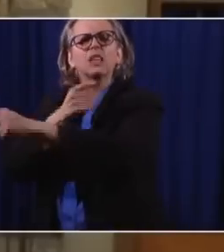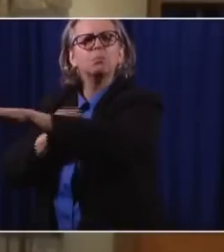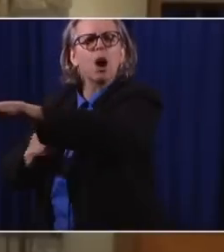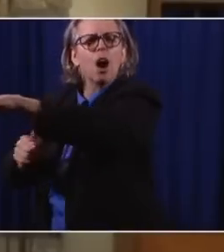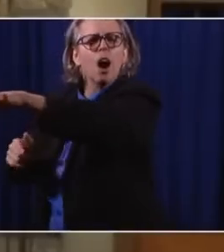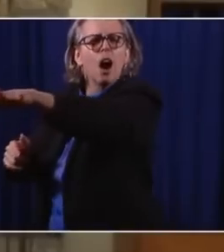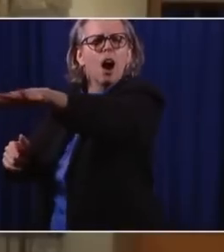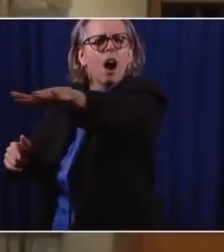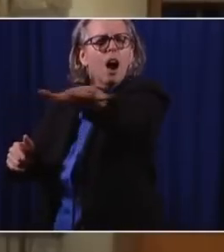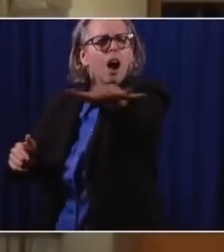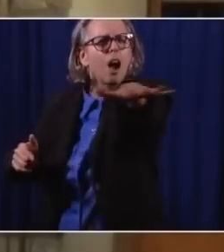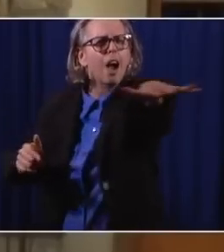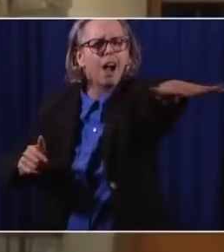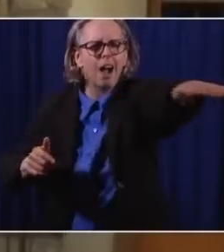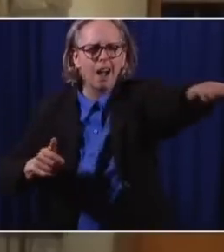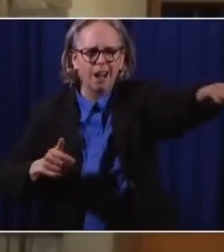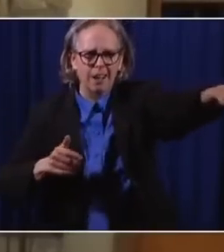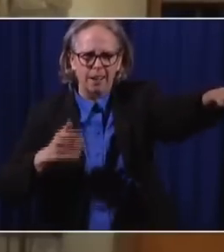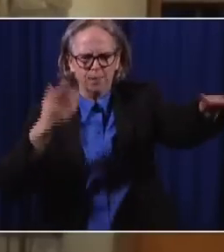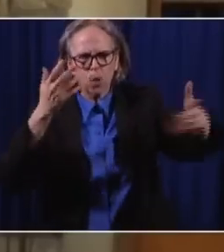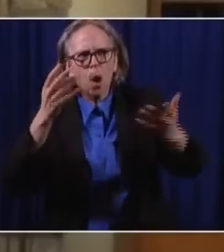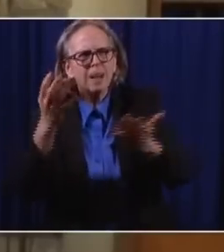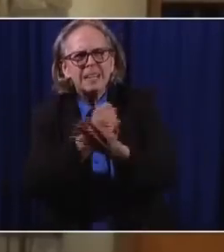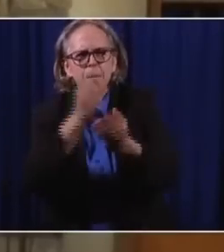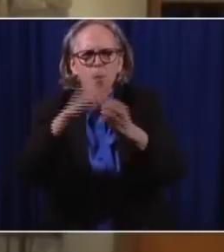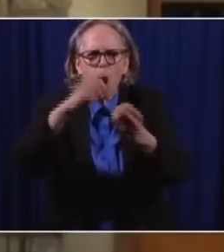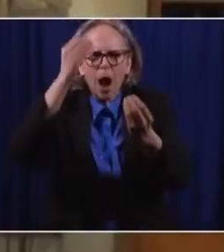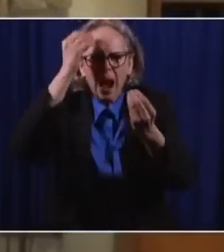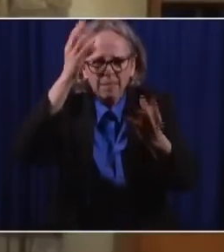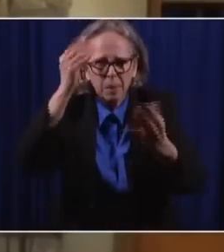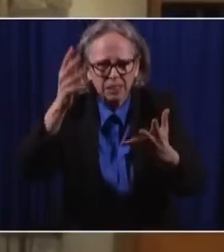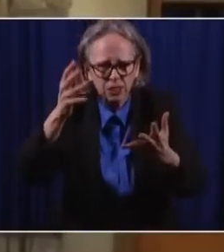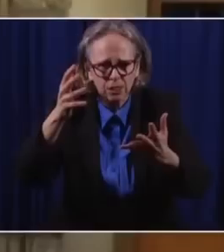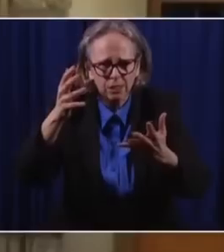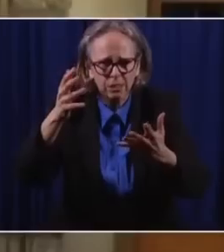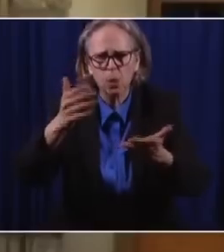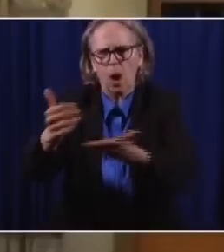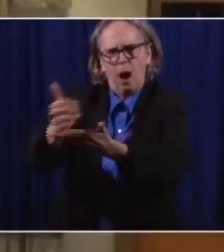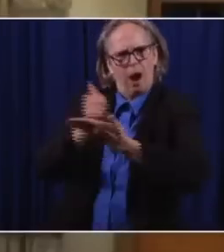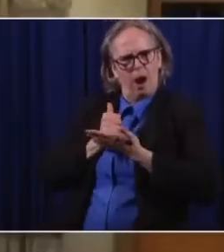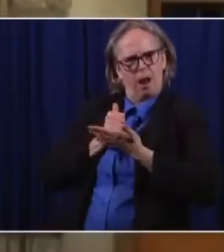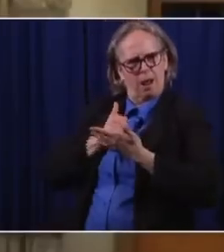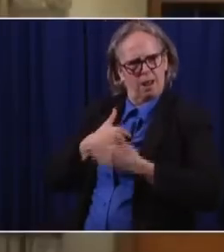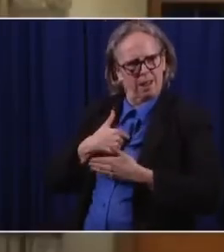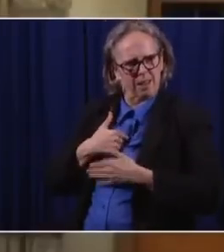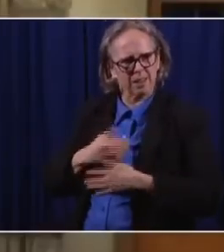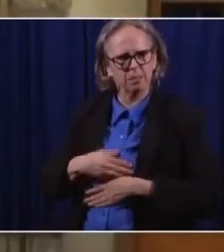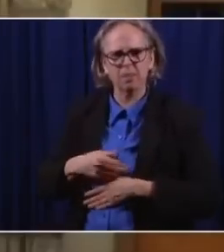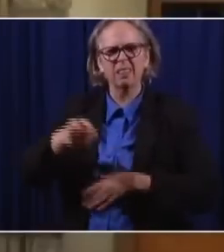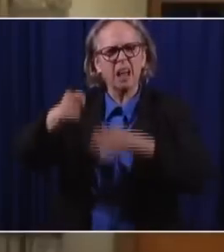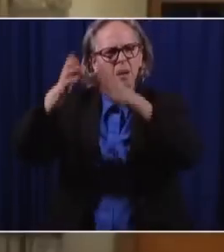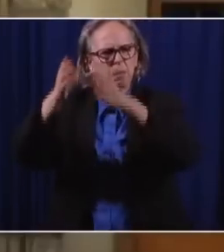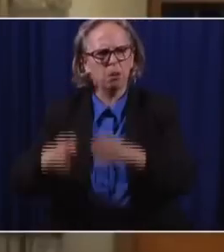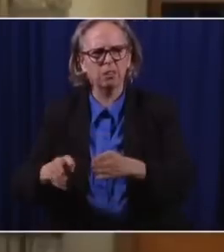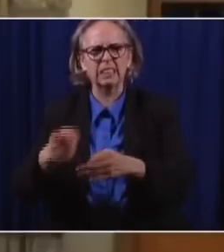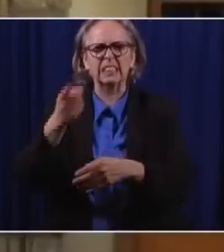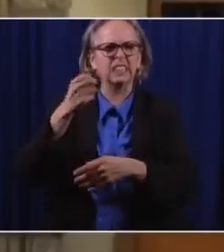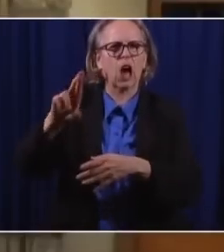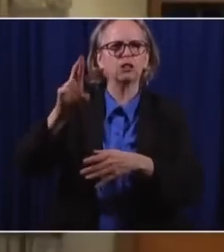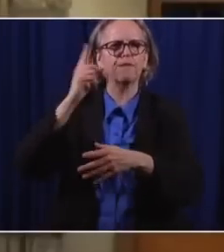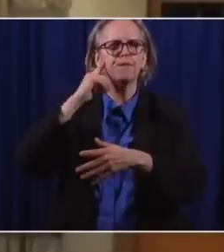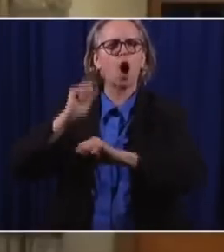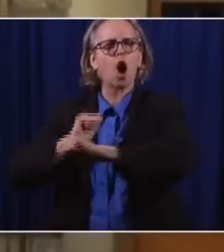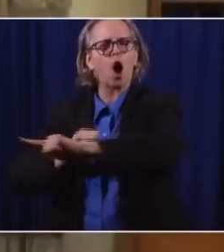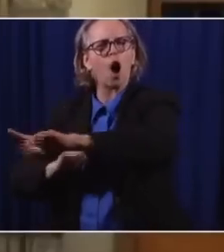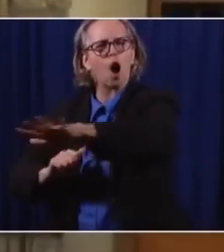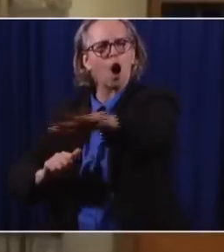available. Someone who can be the doctor for all Ohioans. So I'm very pleased to announce